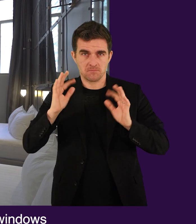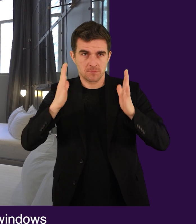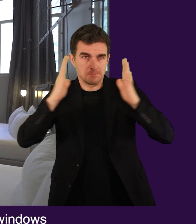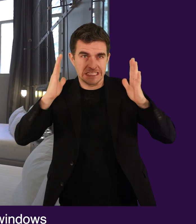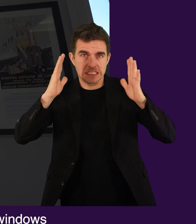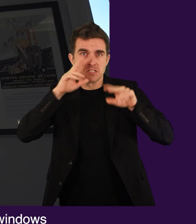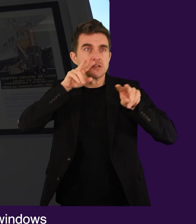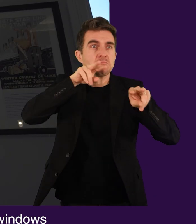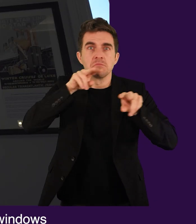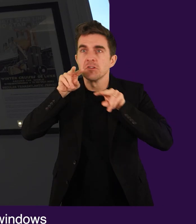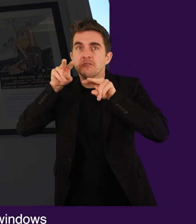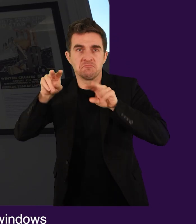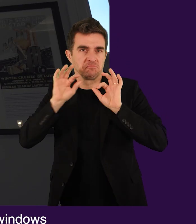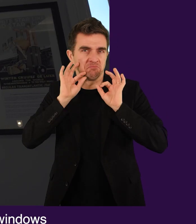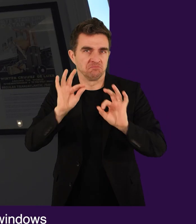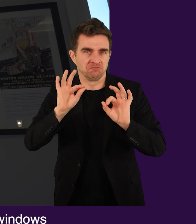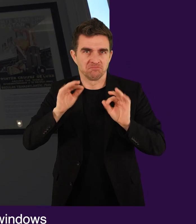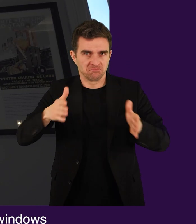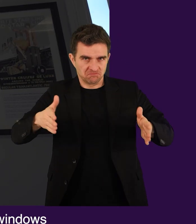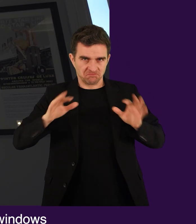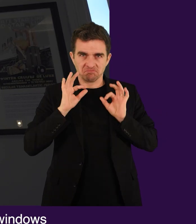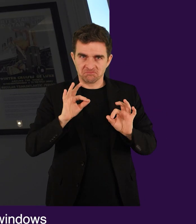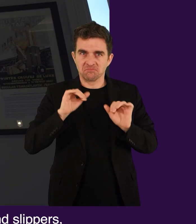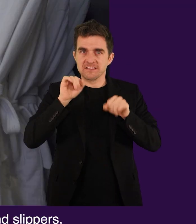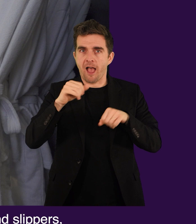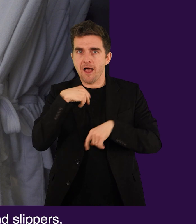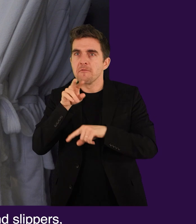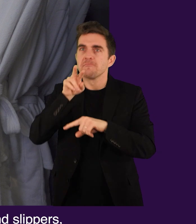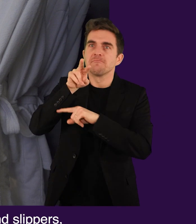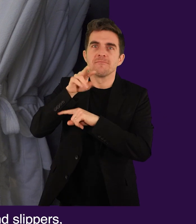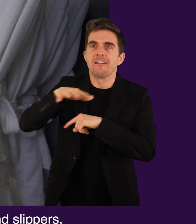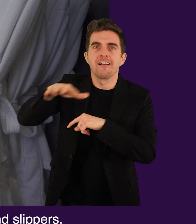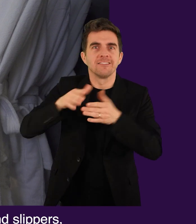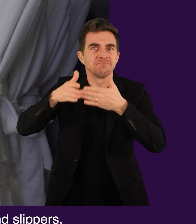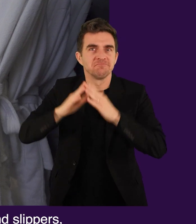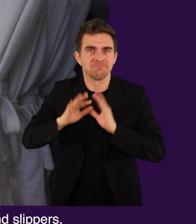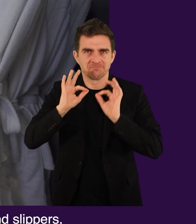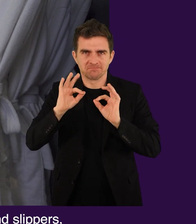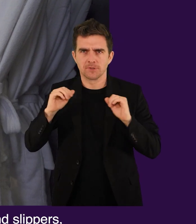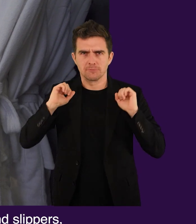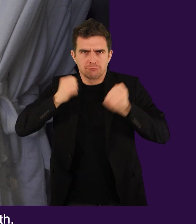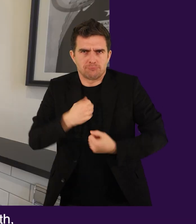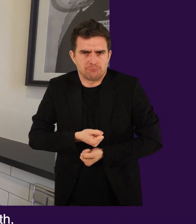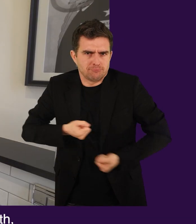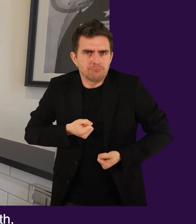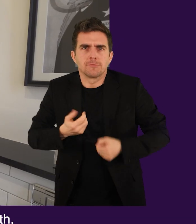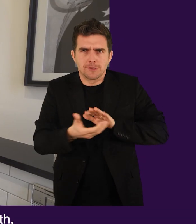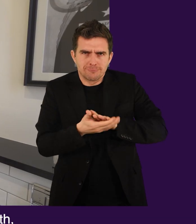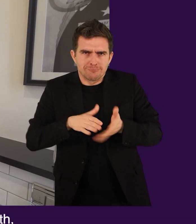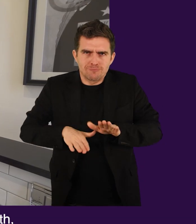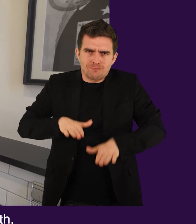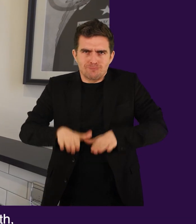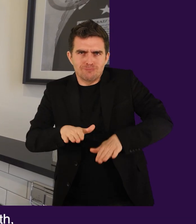big windows and a view toward Titanic Belfast. There were comfortable robes and slippers, a